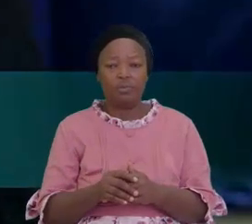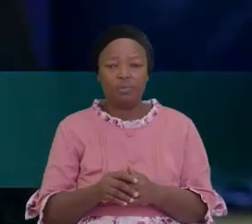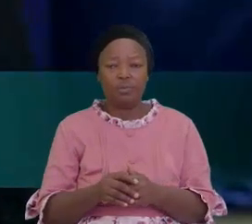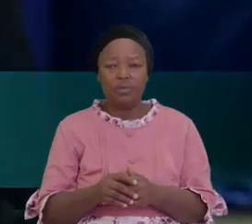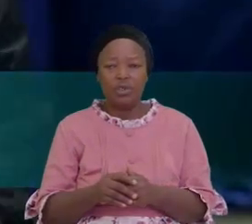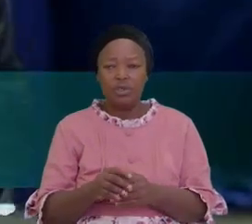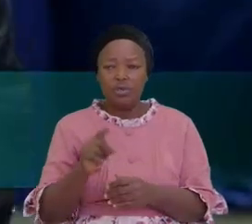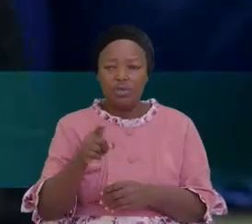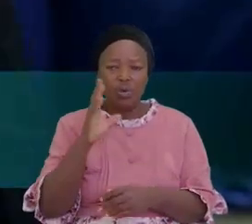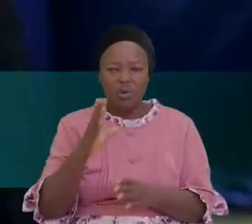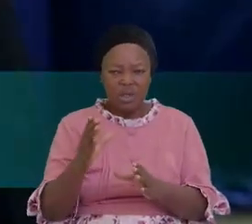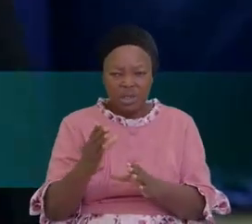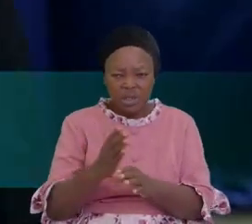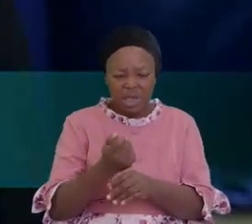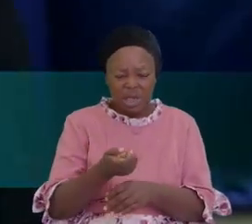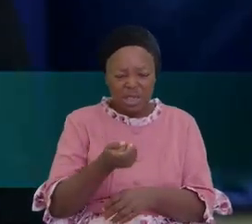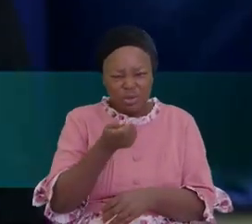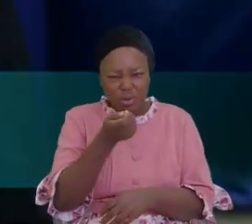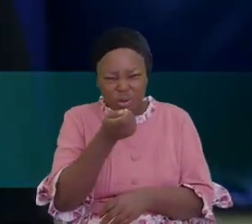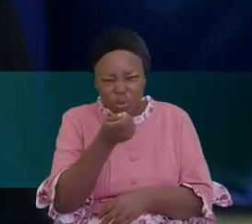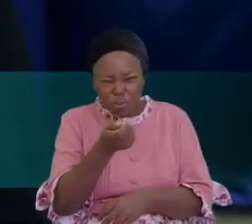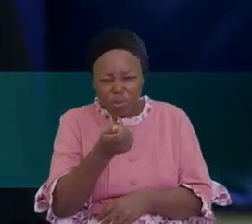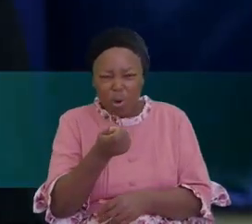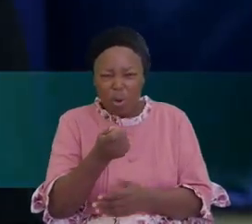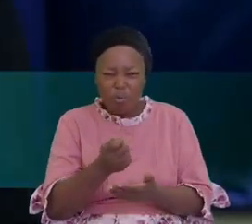you will take a small bottle